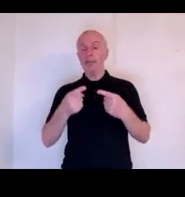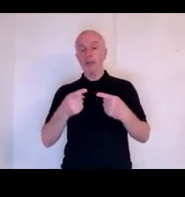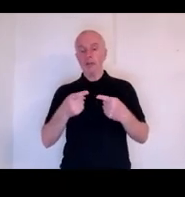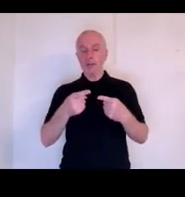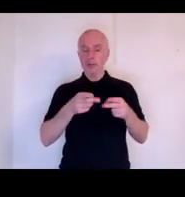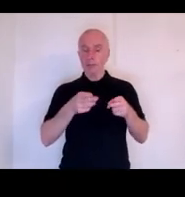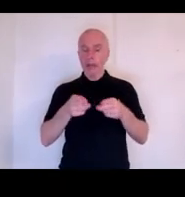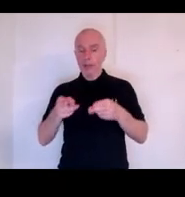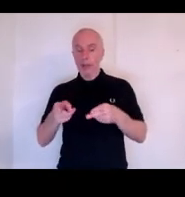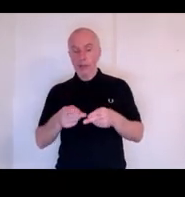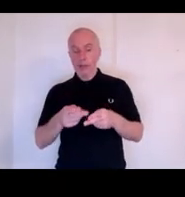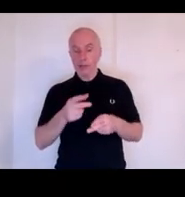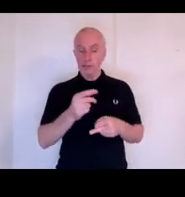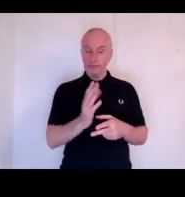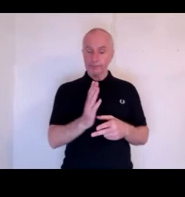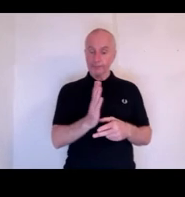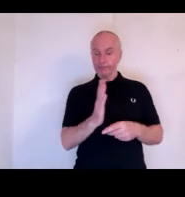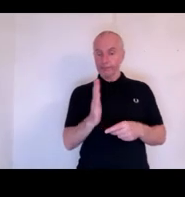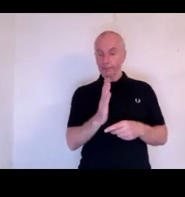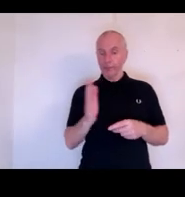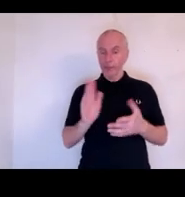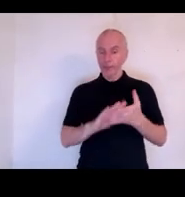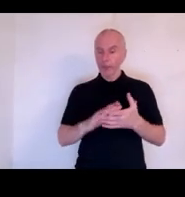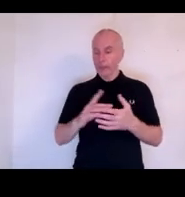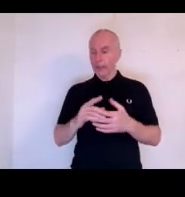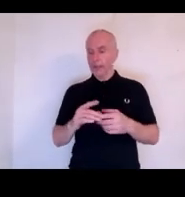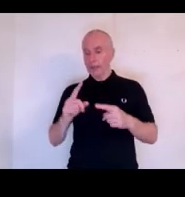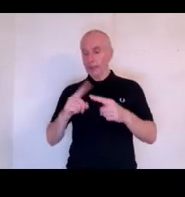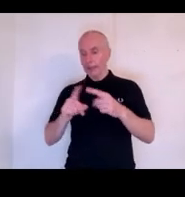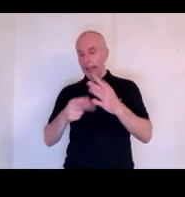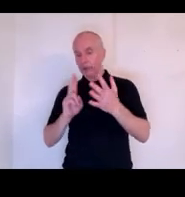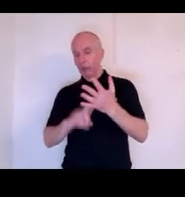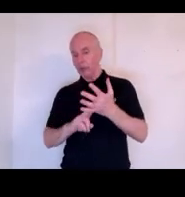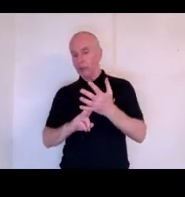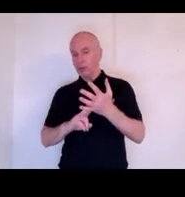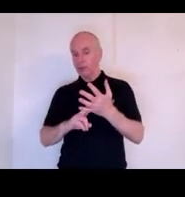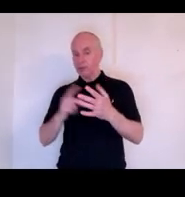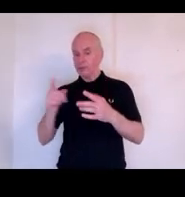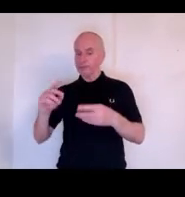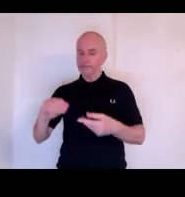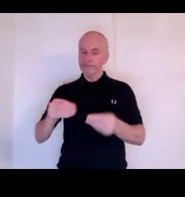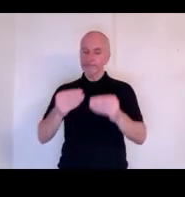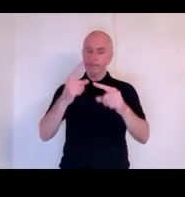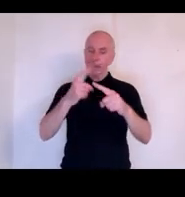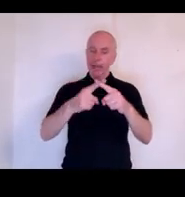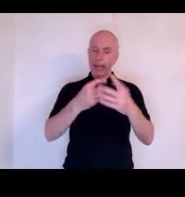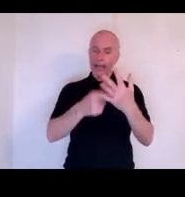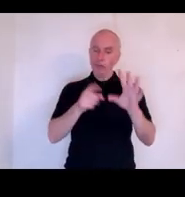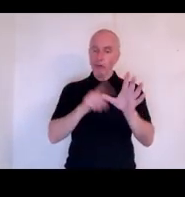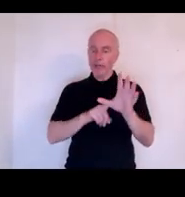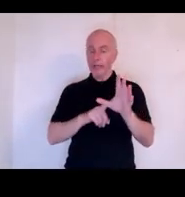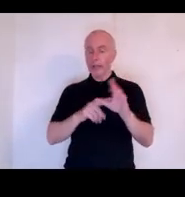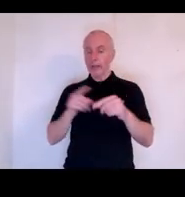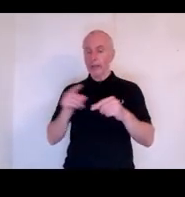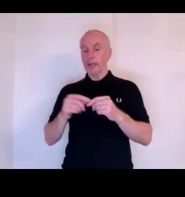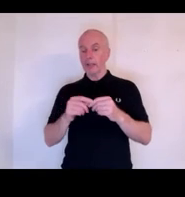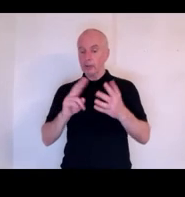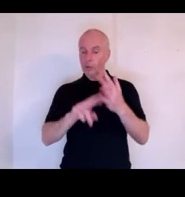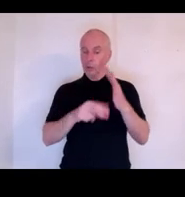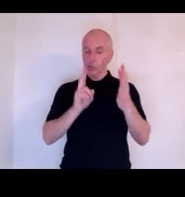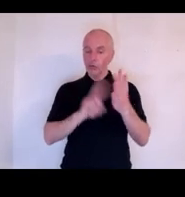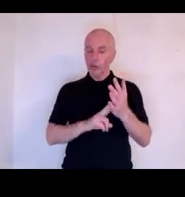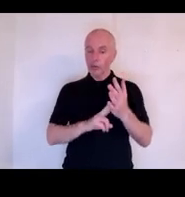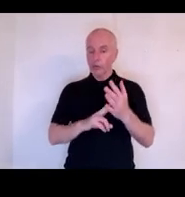such as here we see on the right an electron beam generating x-rays that is causing the ejection of a neutron from the